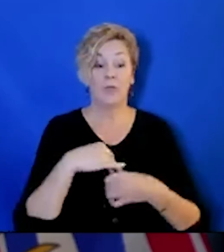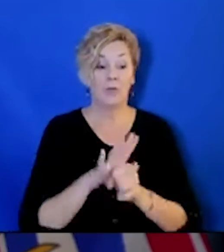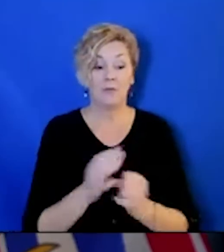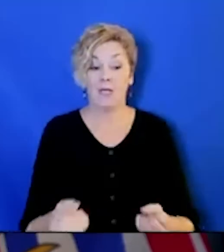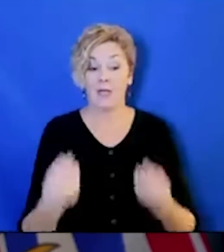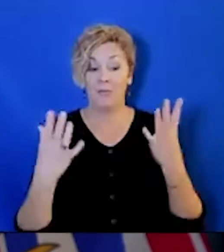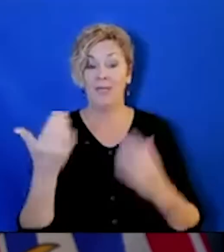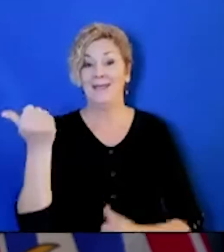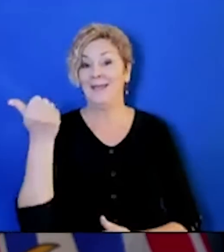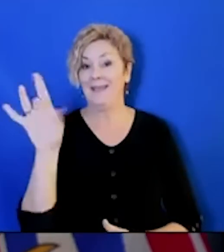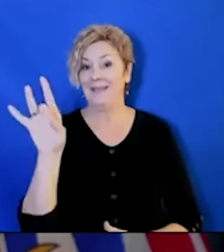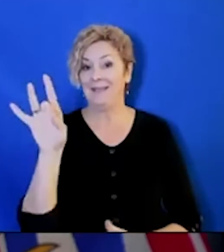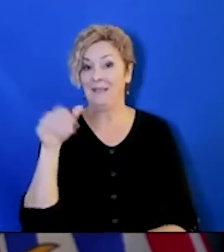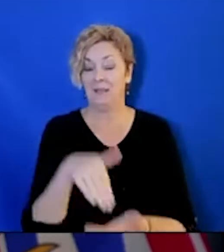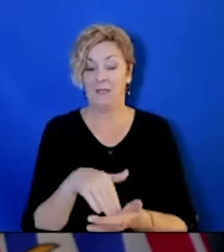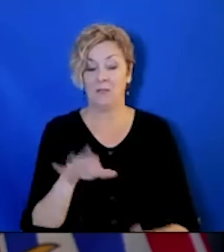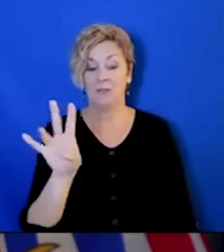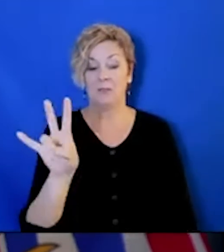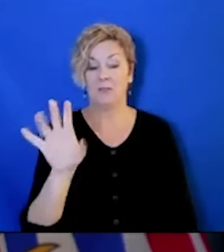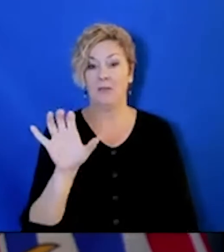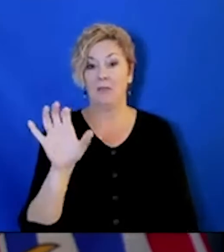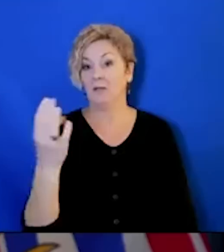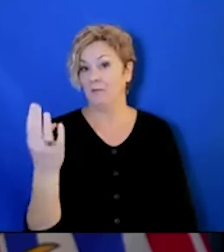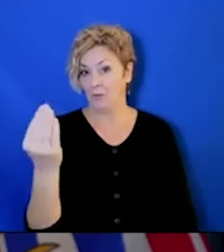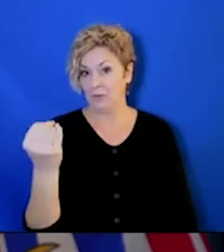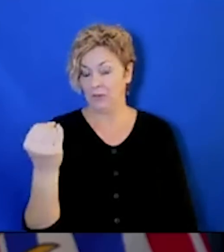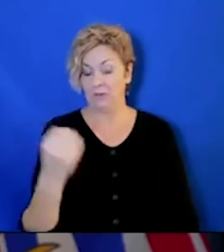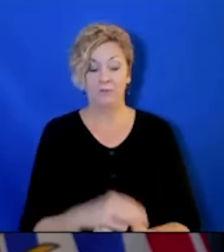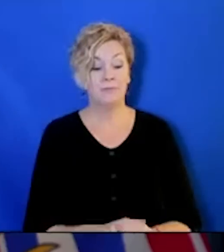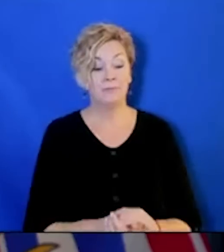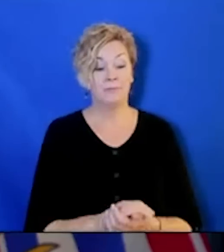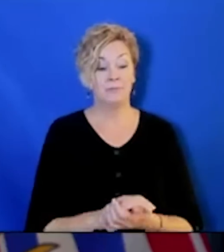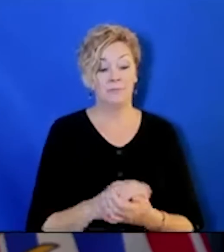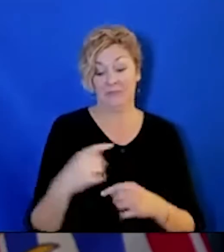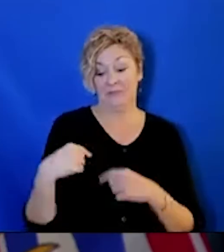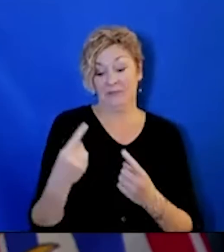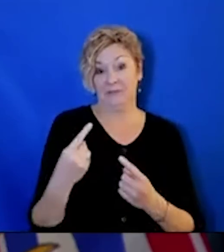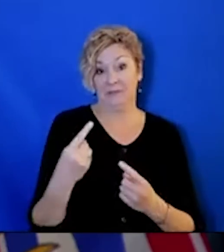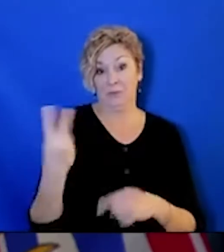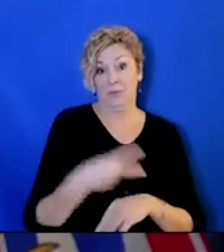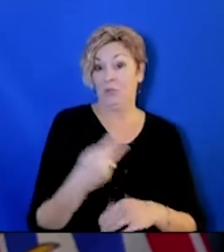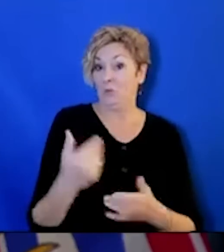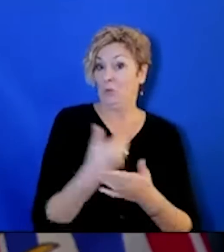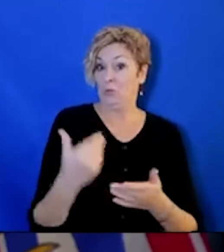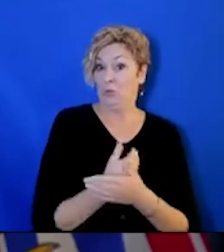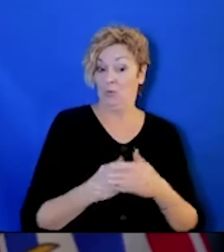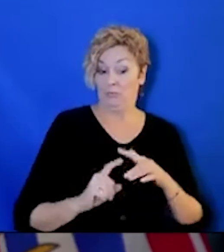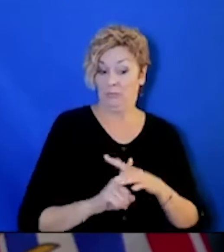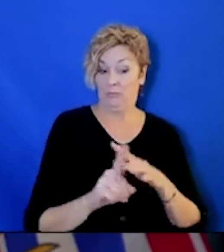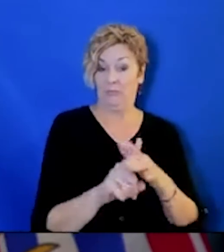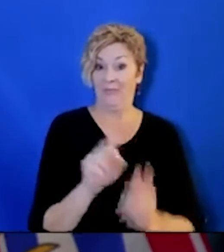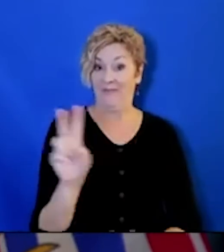18,714 people in British Columbia with COVID-19. Of the new cases, 210 are people in the Vancouver Coastal